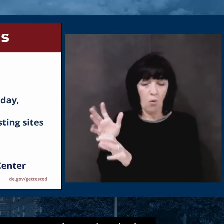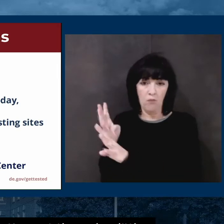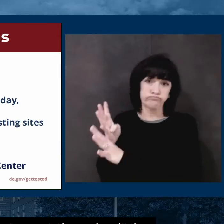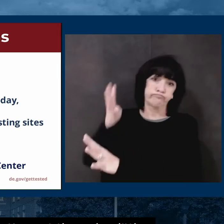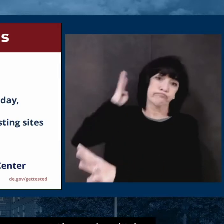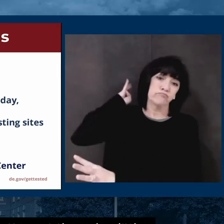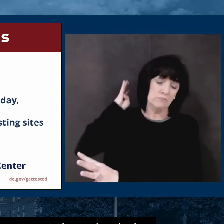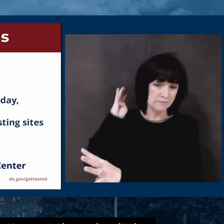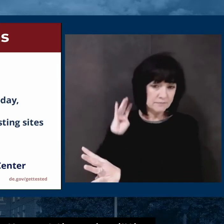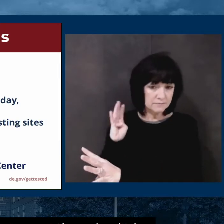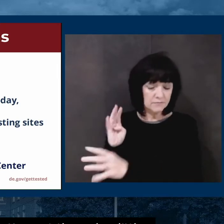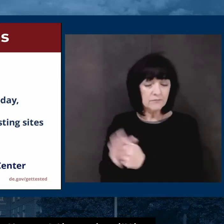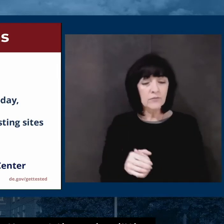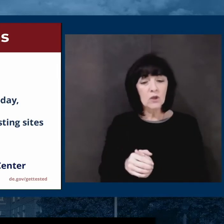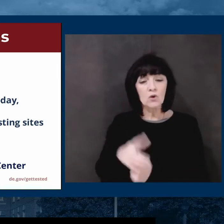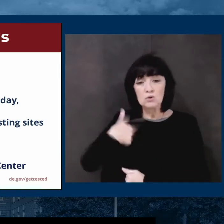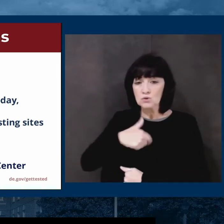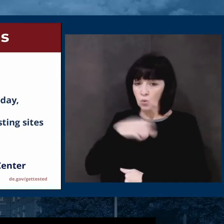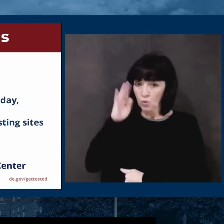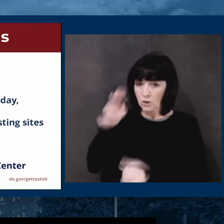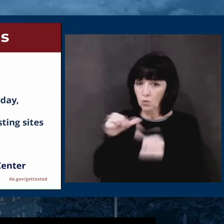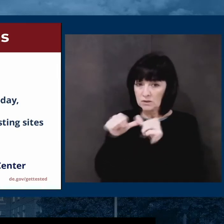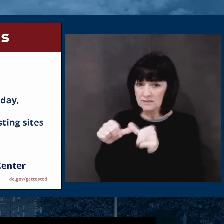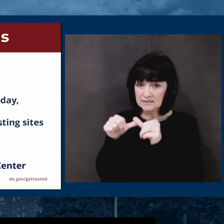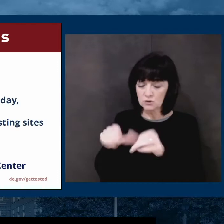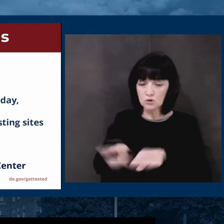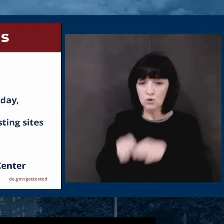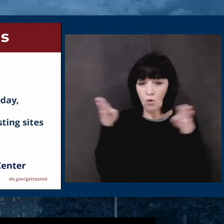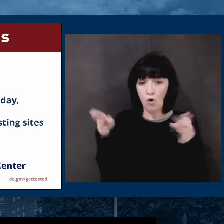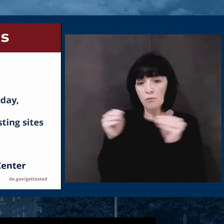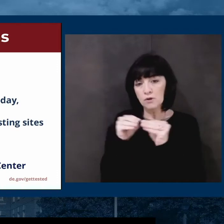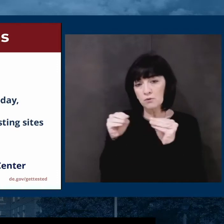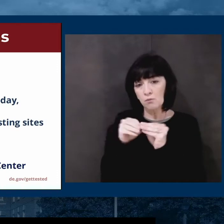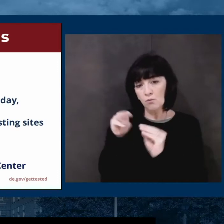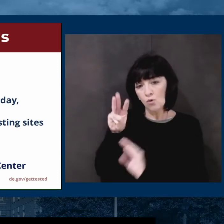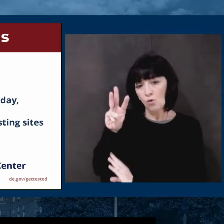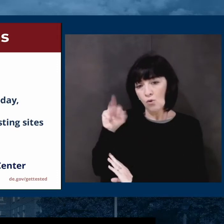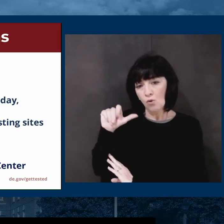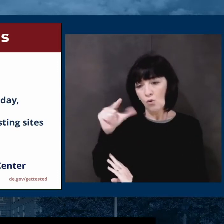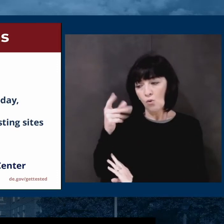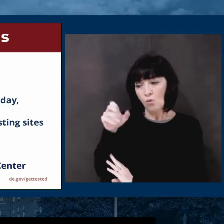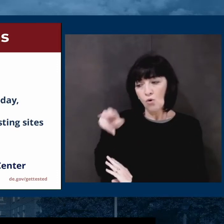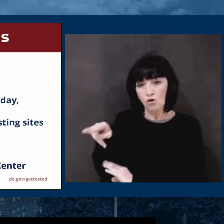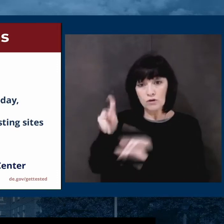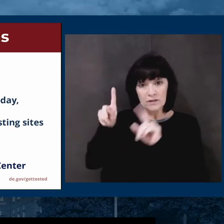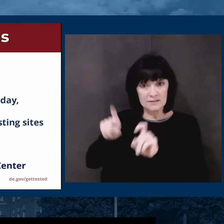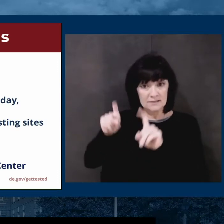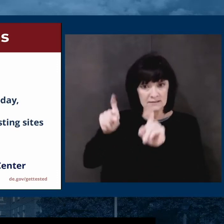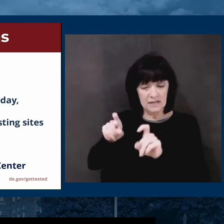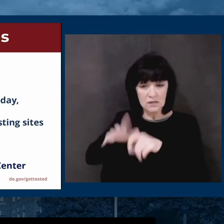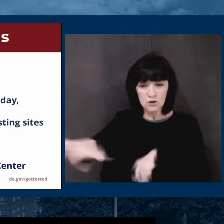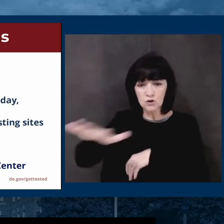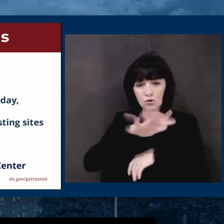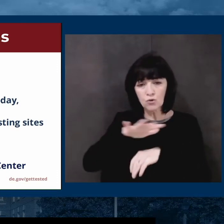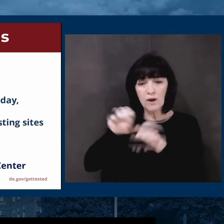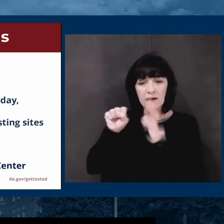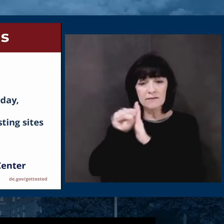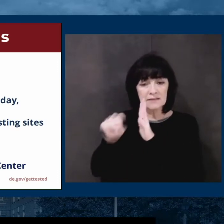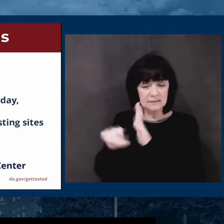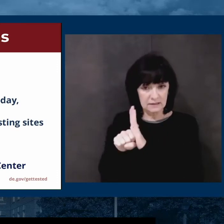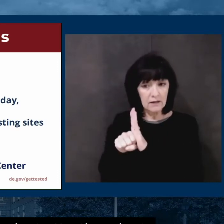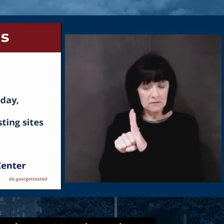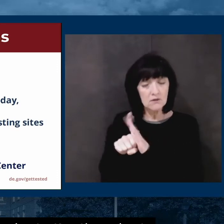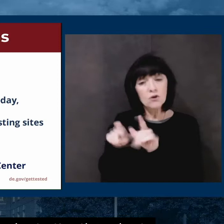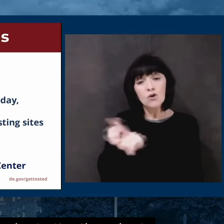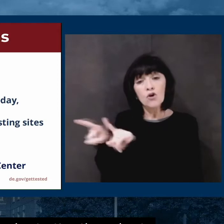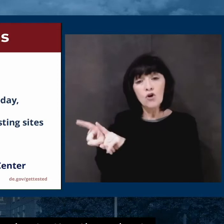testing site. We will continue to open more and more Walgreens sites to facilitate testing throughout the state. And we also want to look at our state service centers. Our state